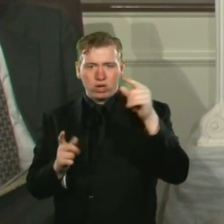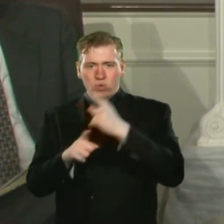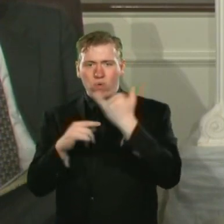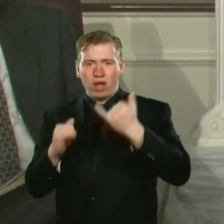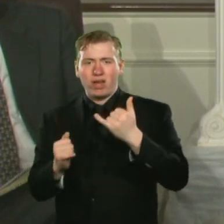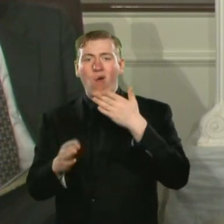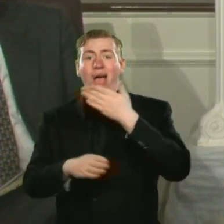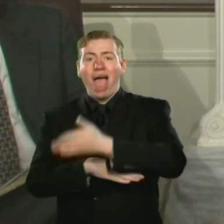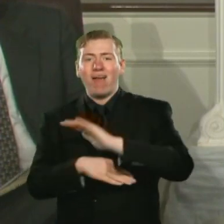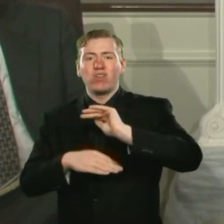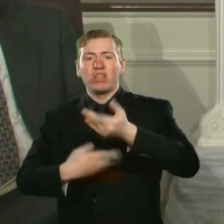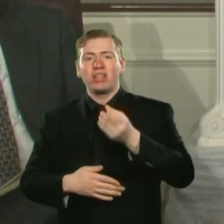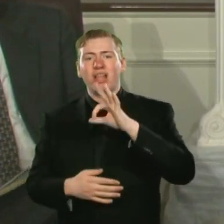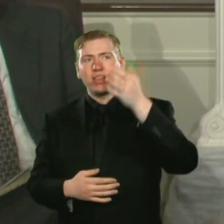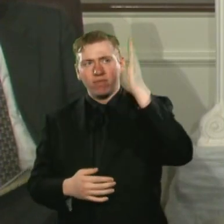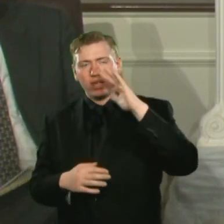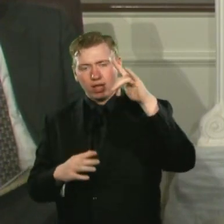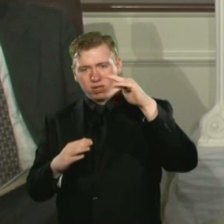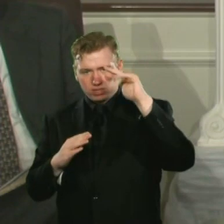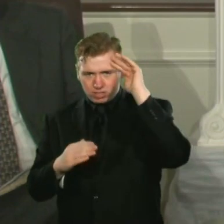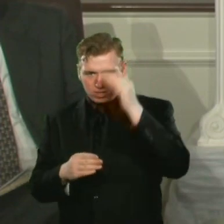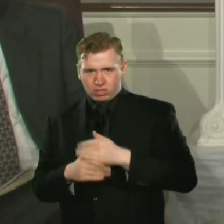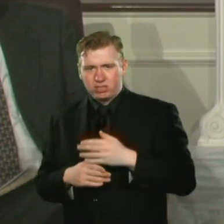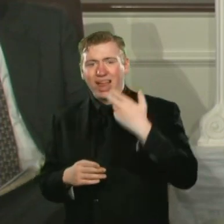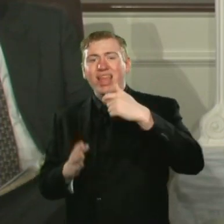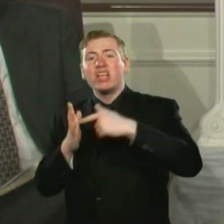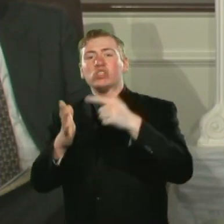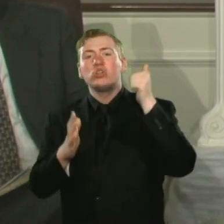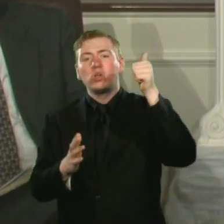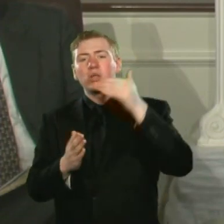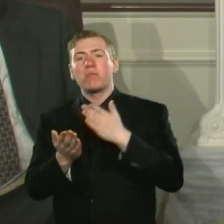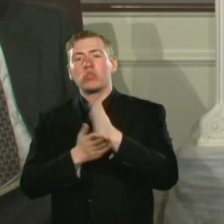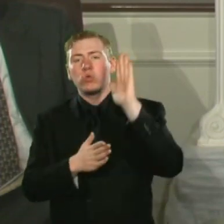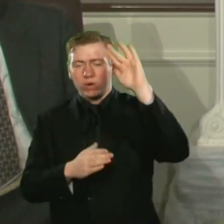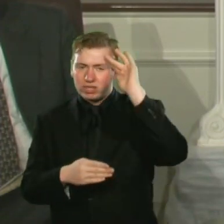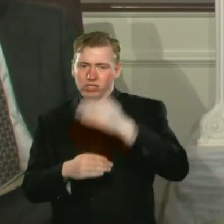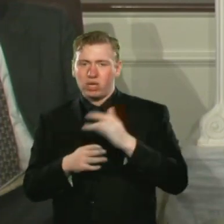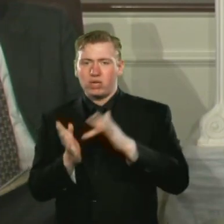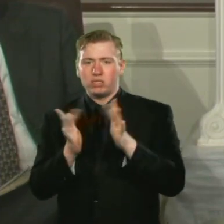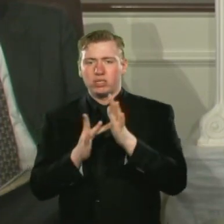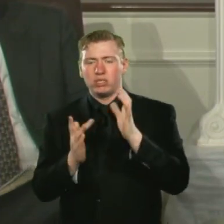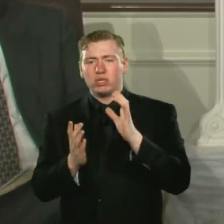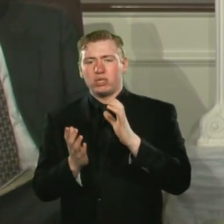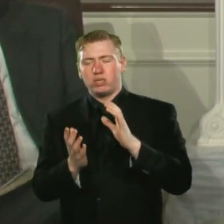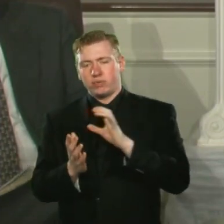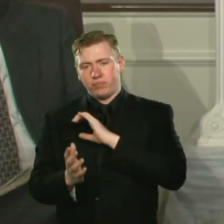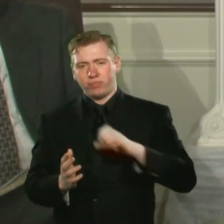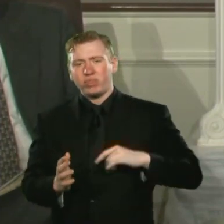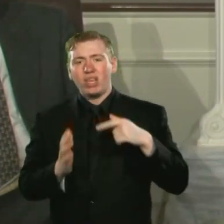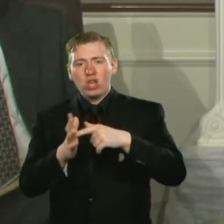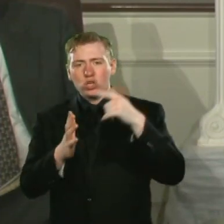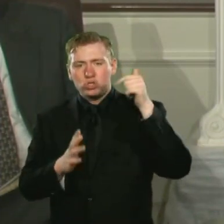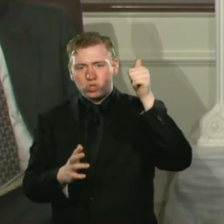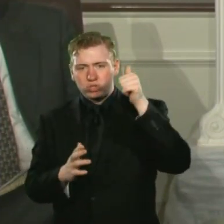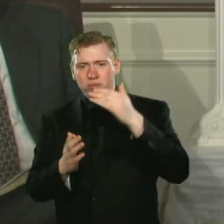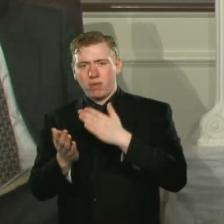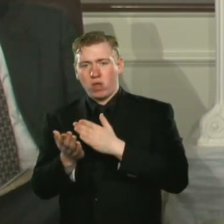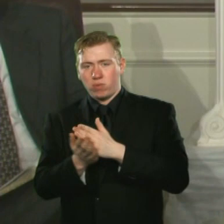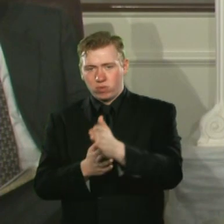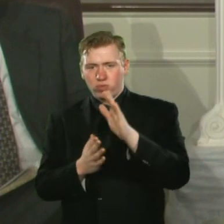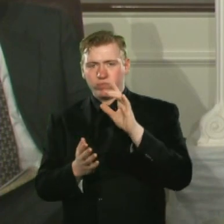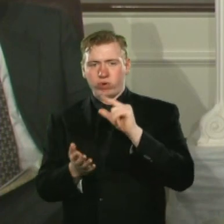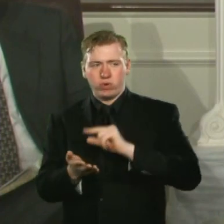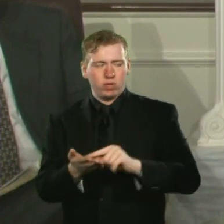resurrection of God's Son. He reveals himself through his Son, Jesus Christ. He's the image of God. And he reveals himself through the canon of